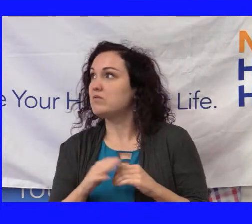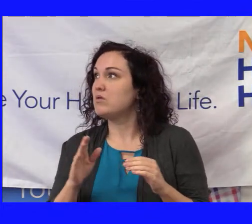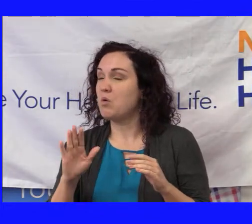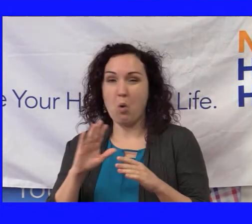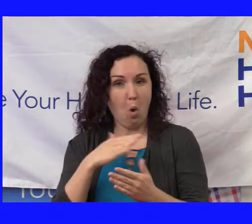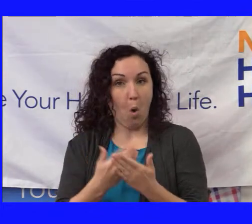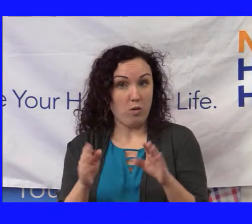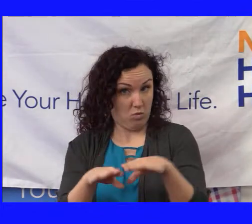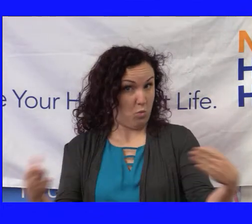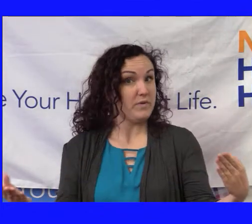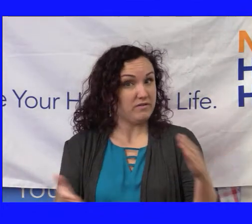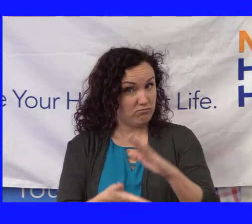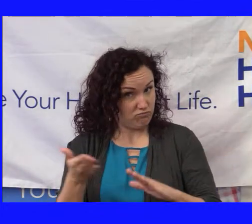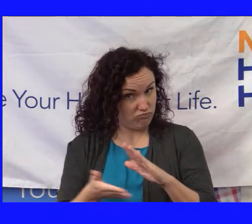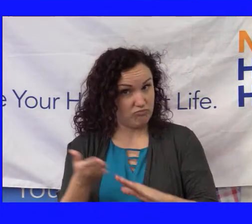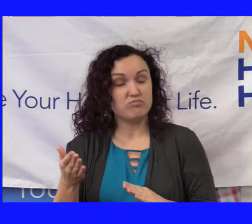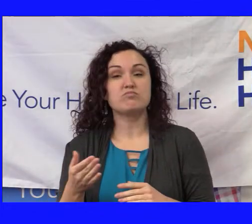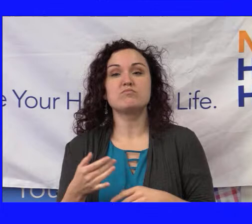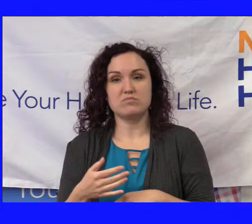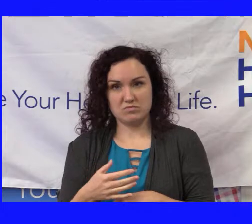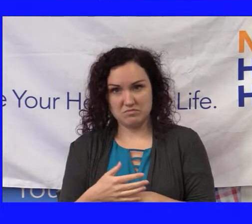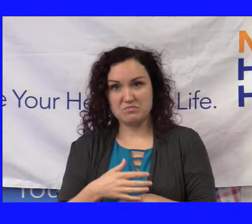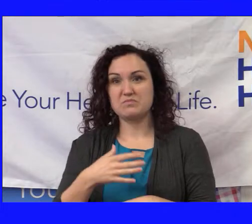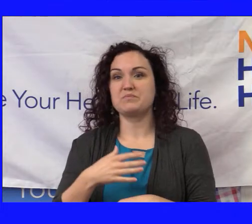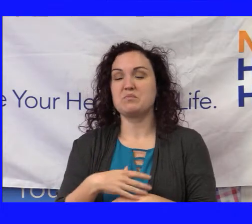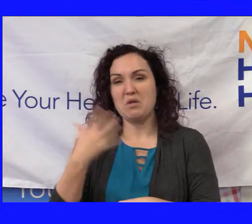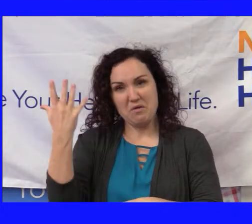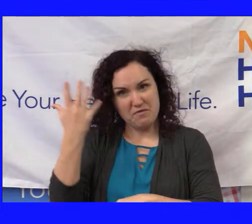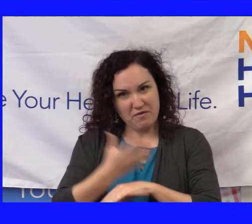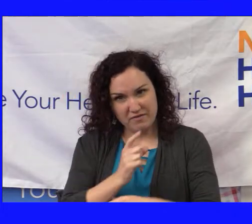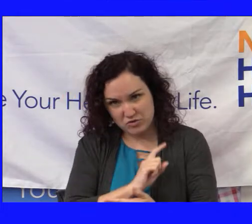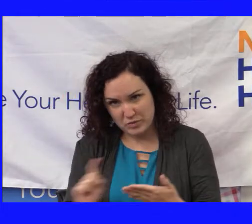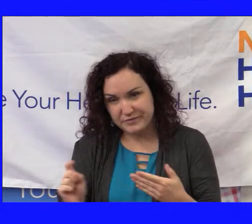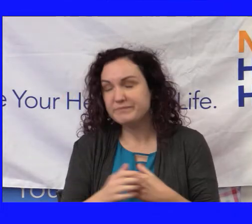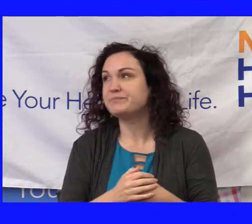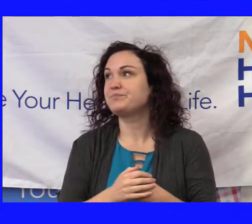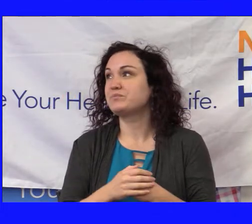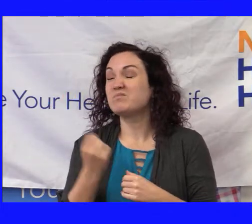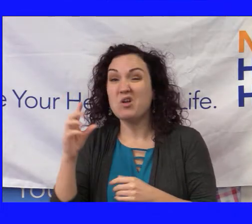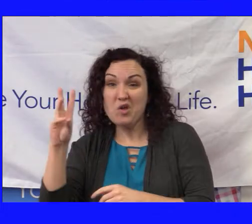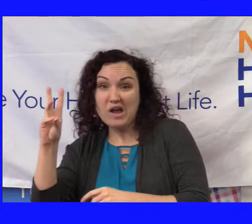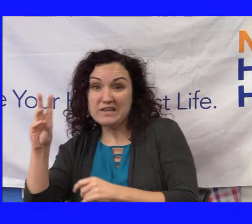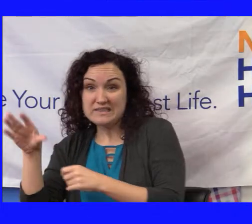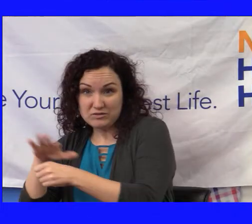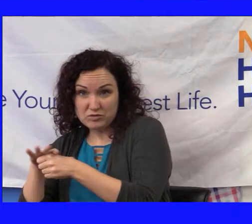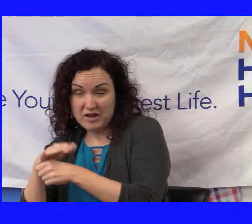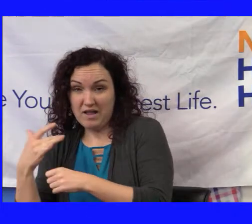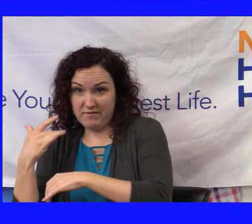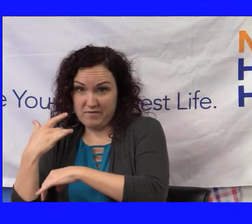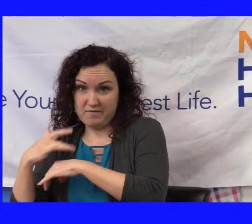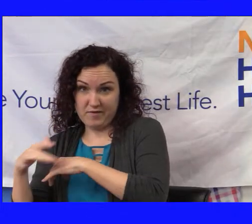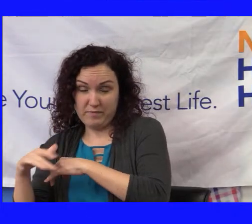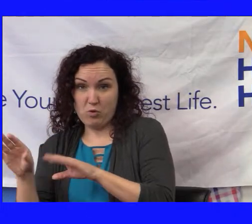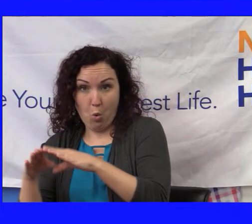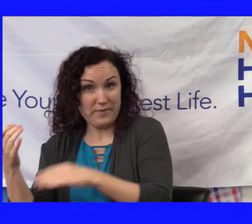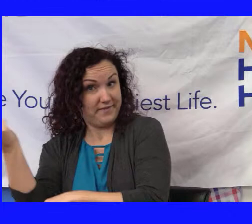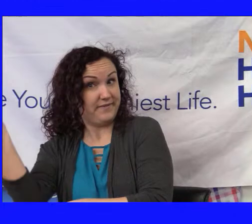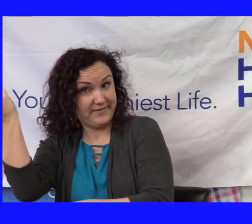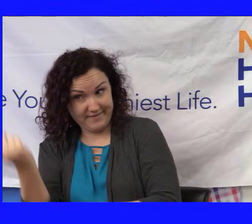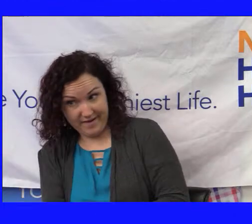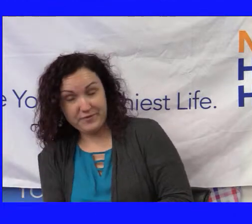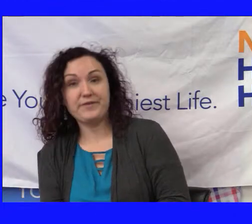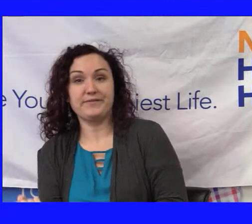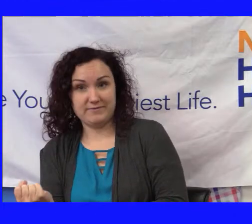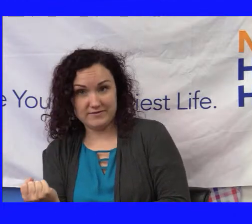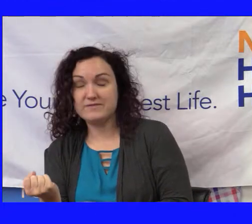standard 5-day, 40-hour week. 6 of the facilities have availability on Saturday. 1, Woodhull,